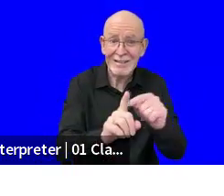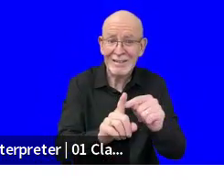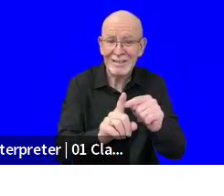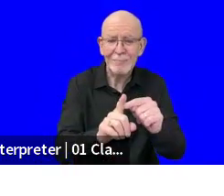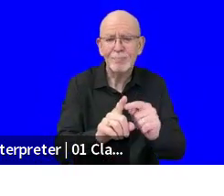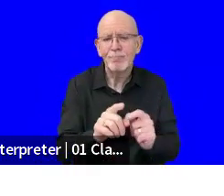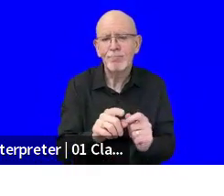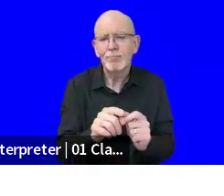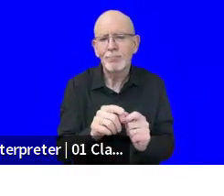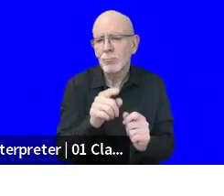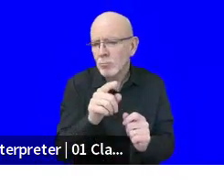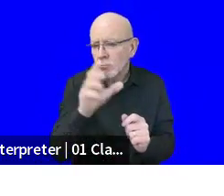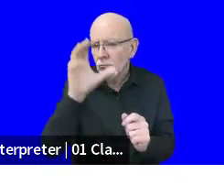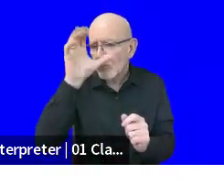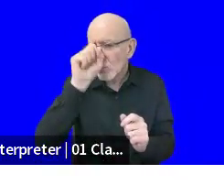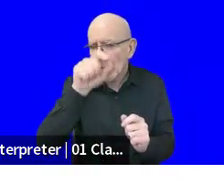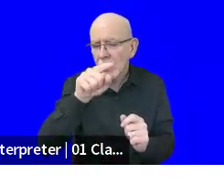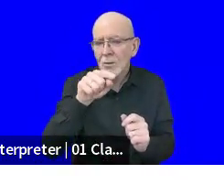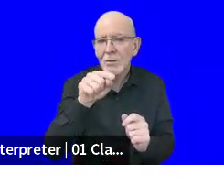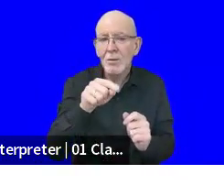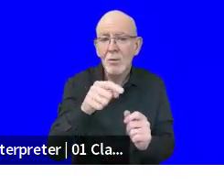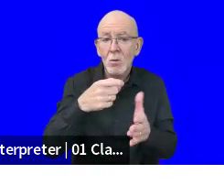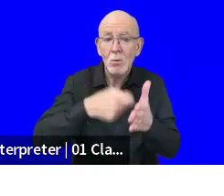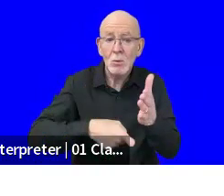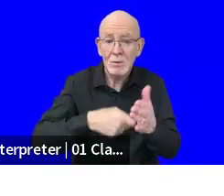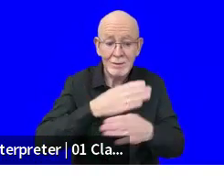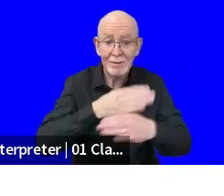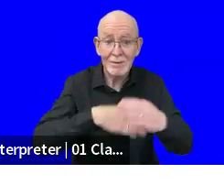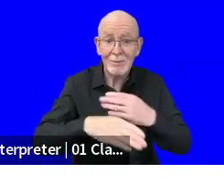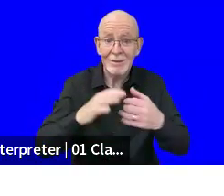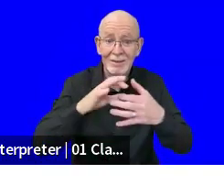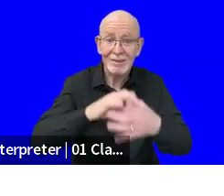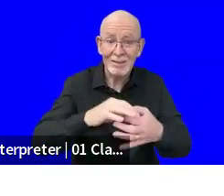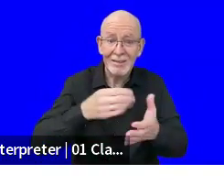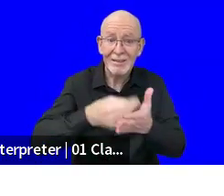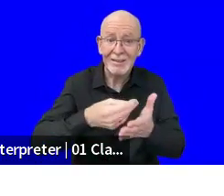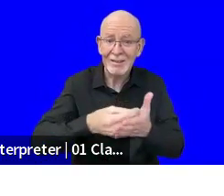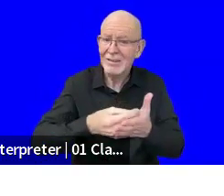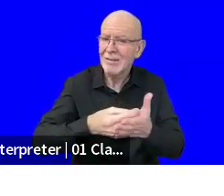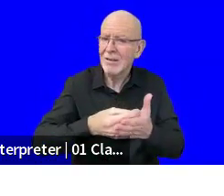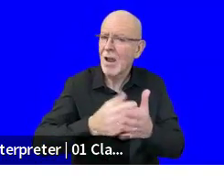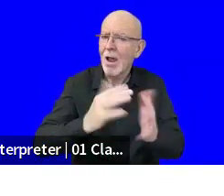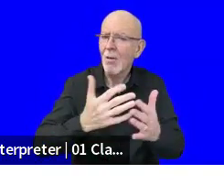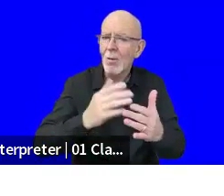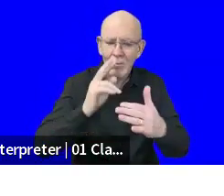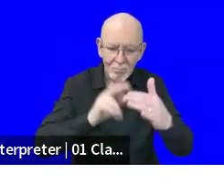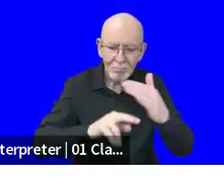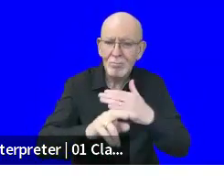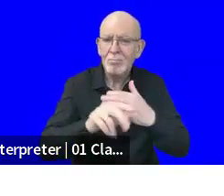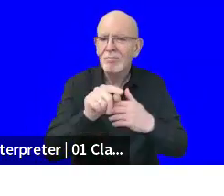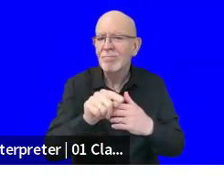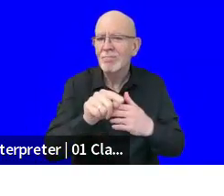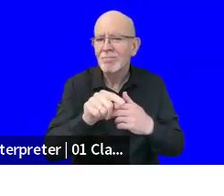disability-related cost is estimated through the standard of living method, this will tend to be an average cost that